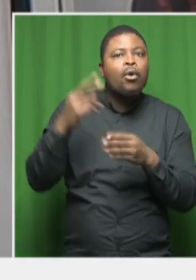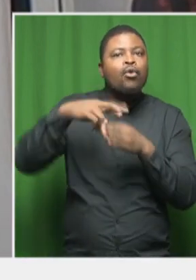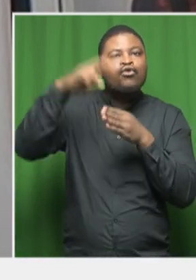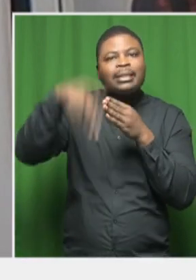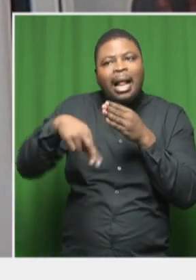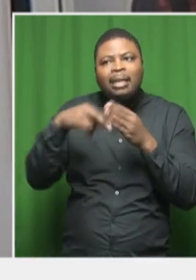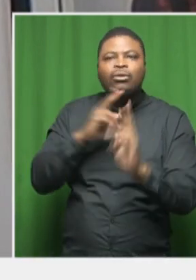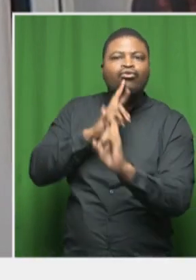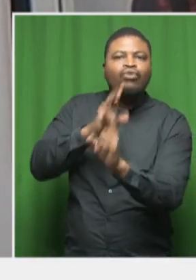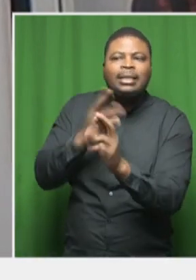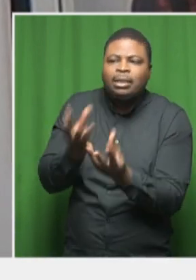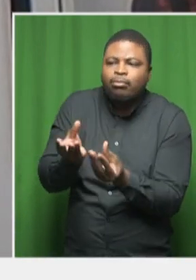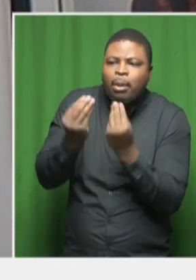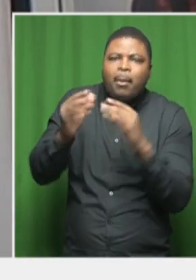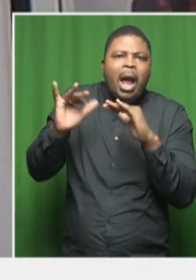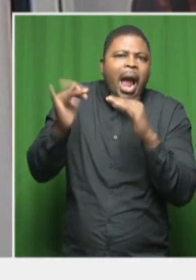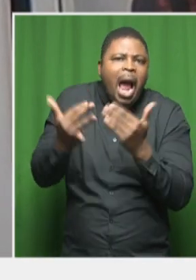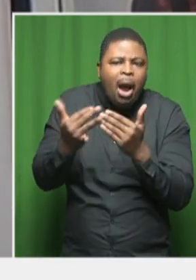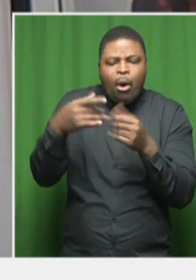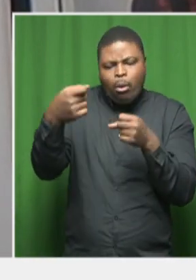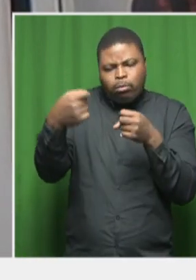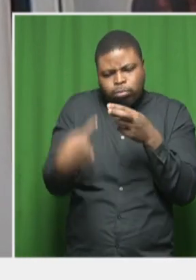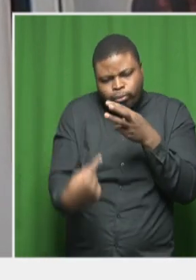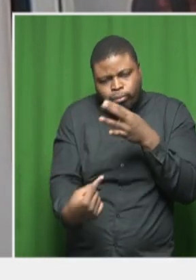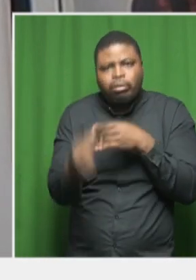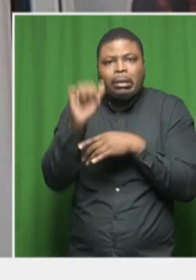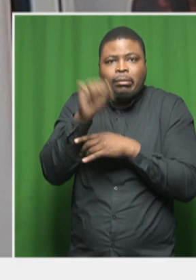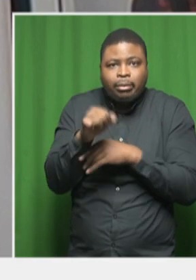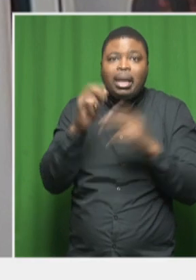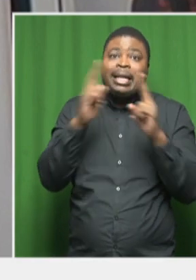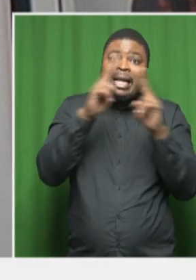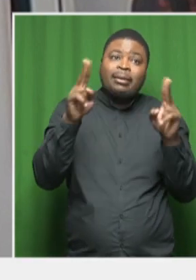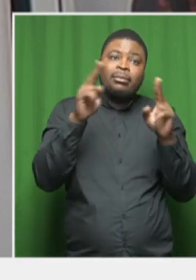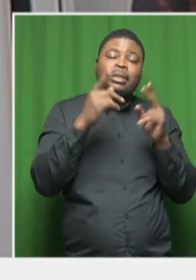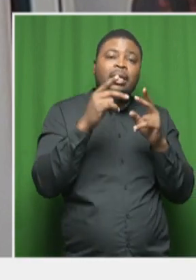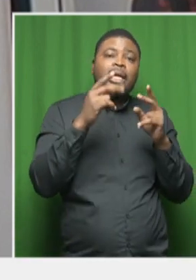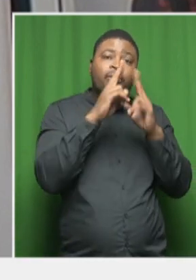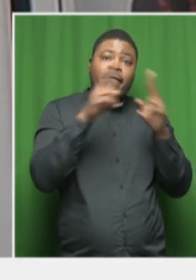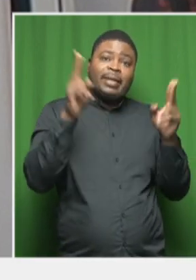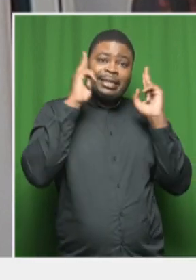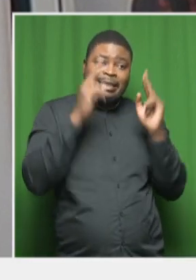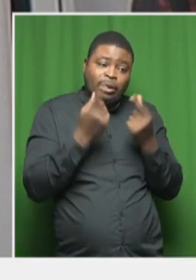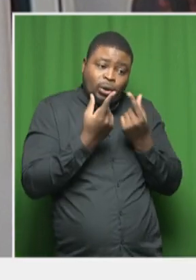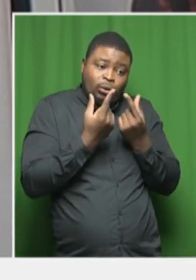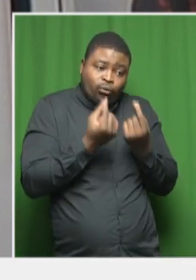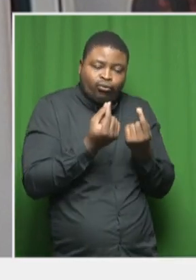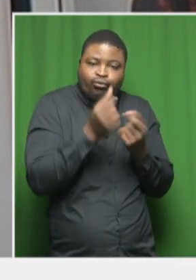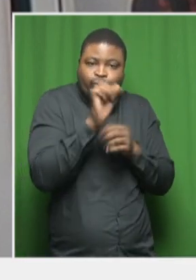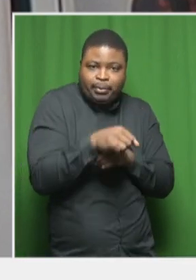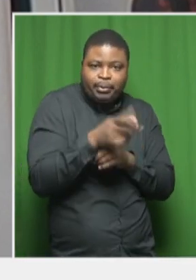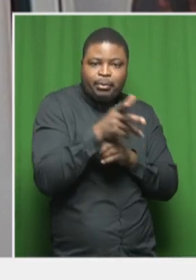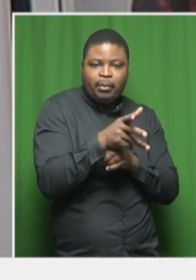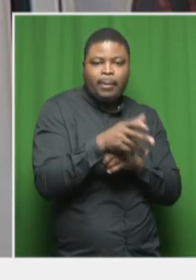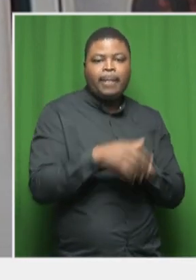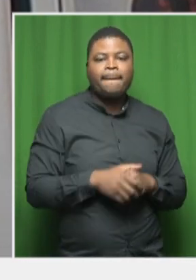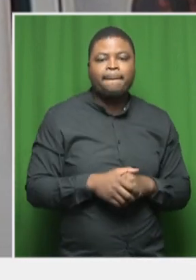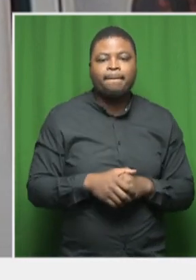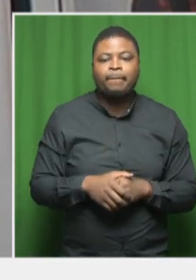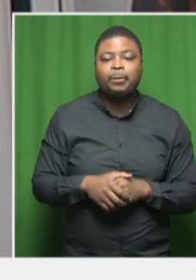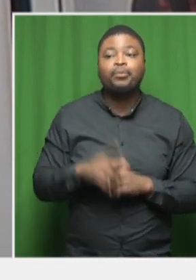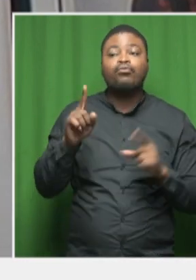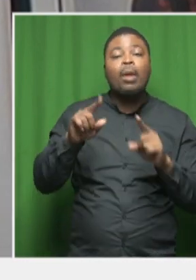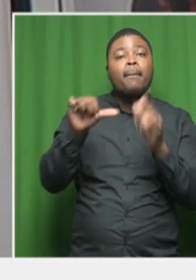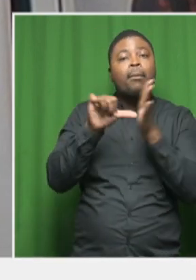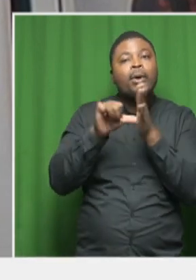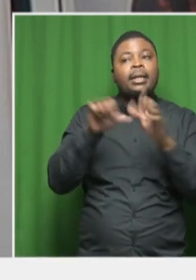results, etc. So that is where the university holds your records. I think the second most important system is